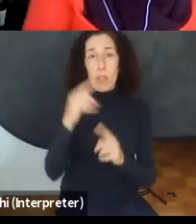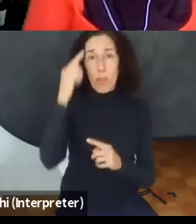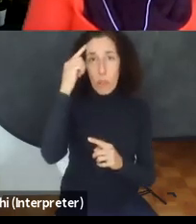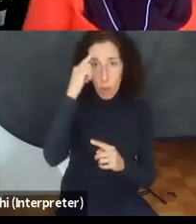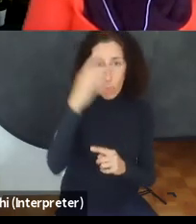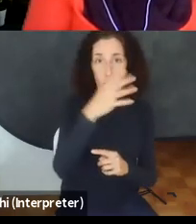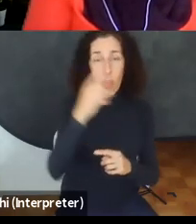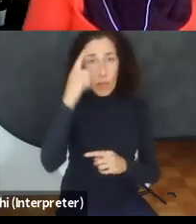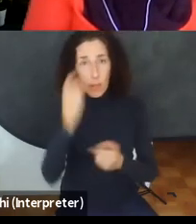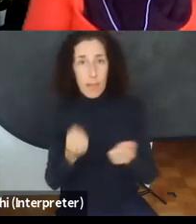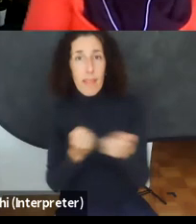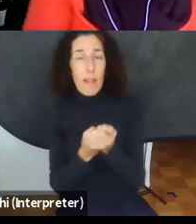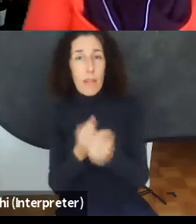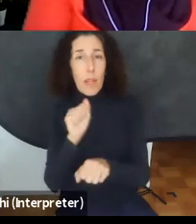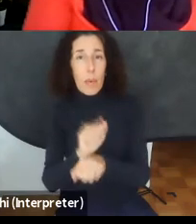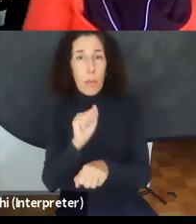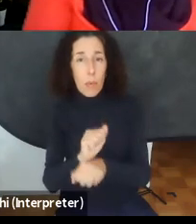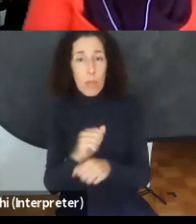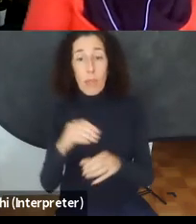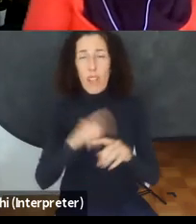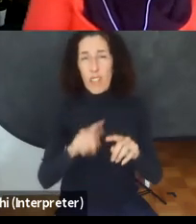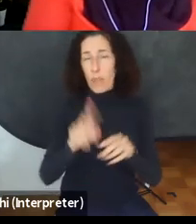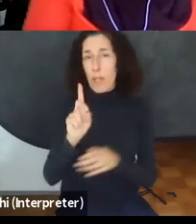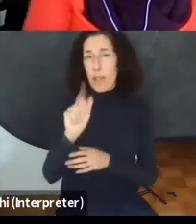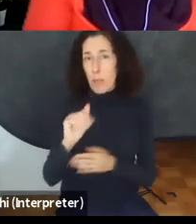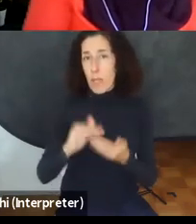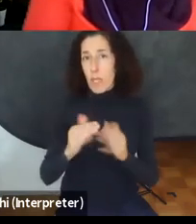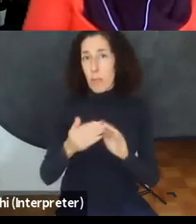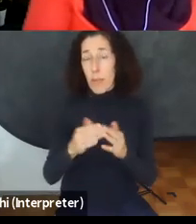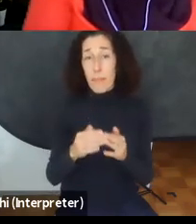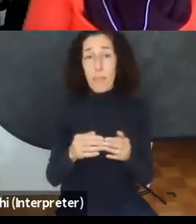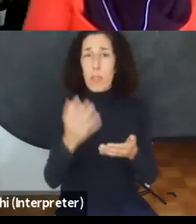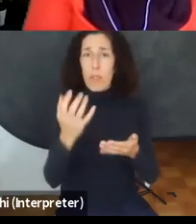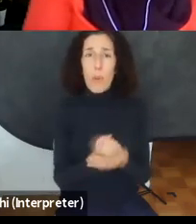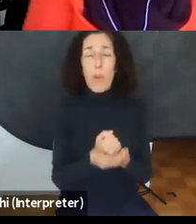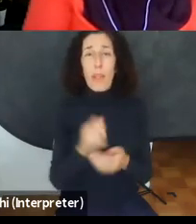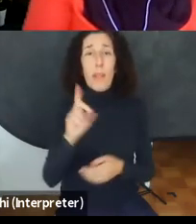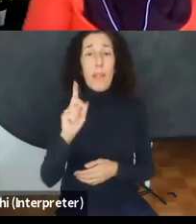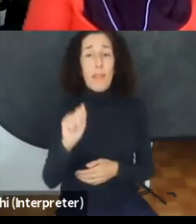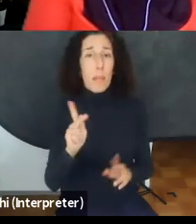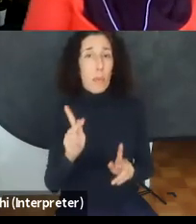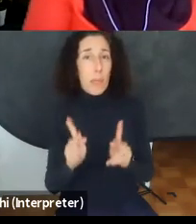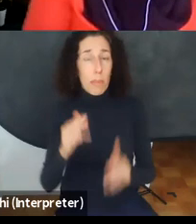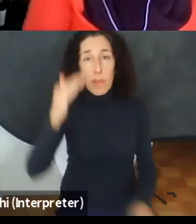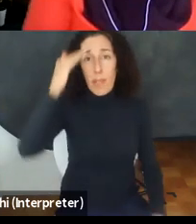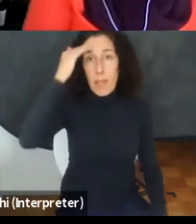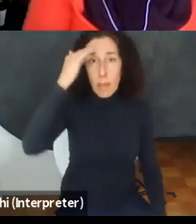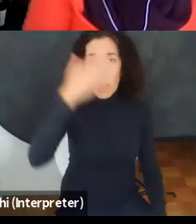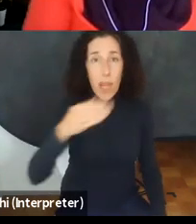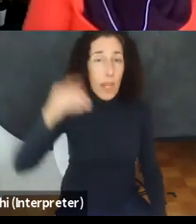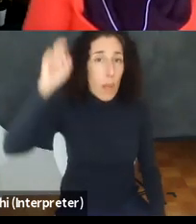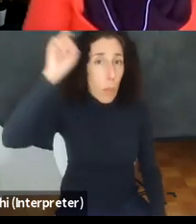disabled communities, drawing on disabled people's wisdom and knowledge to inform how our movements have to acknowledge